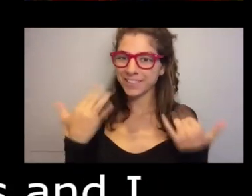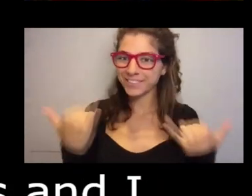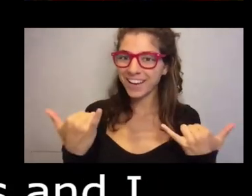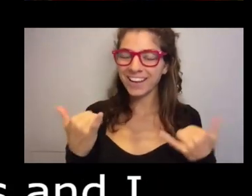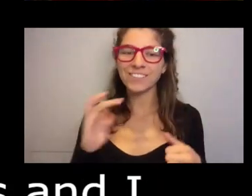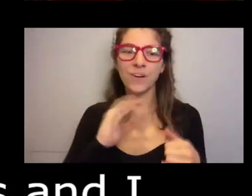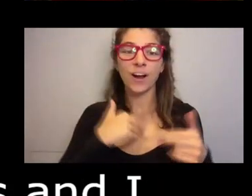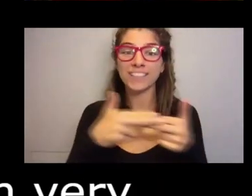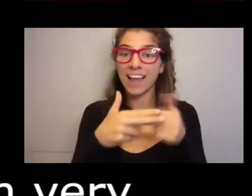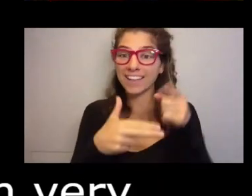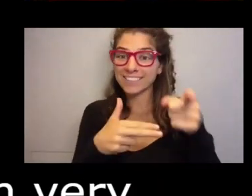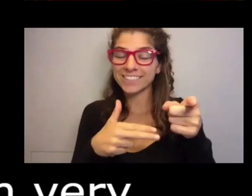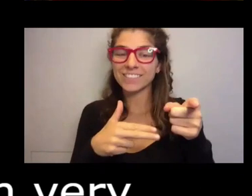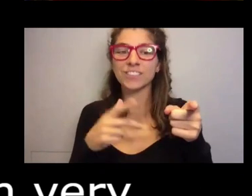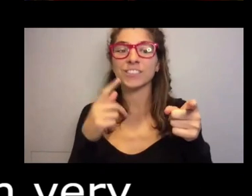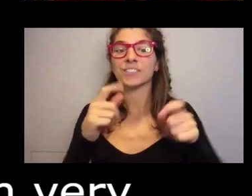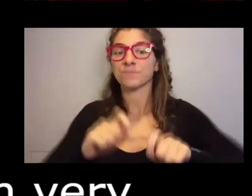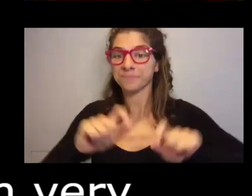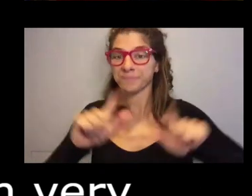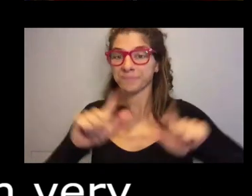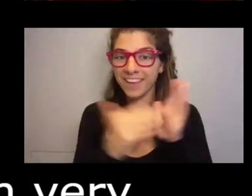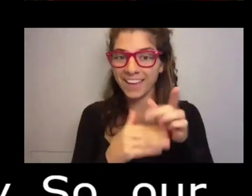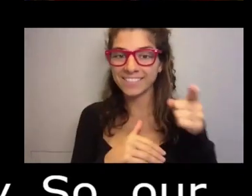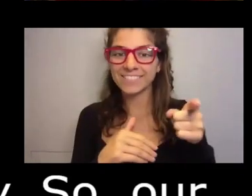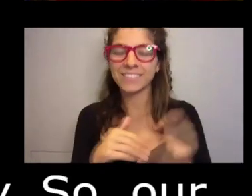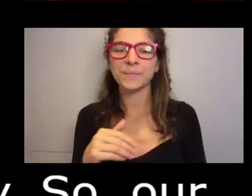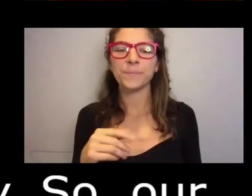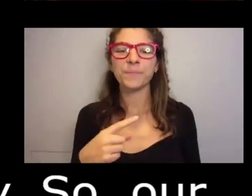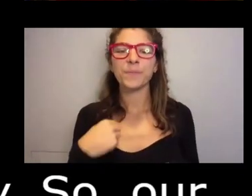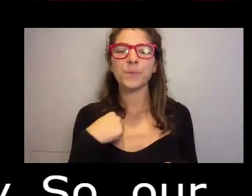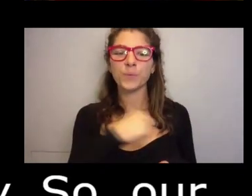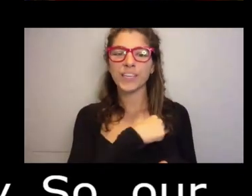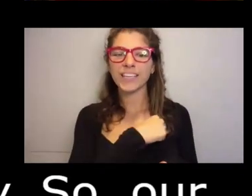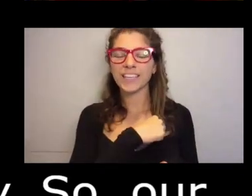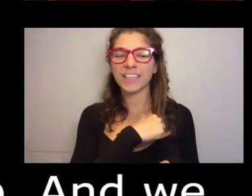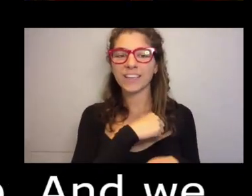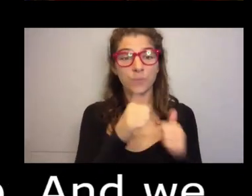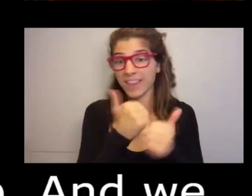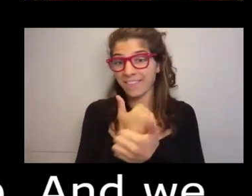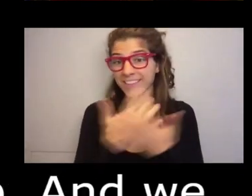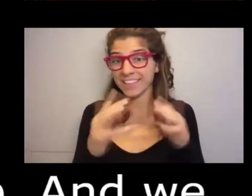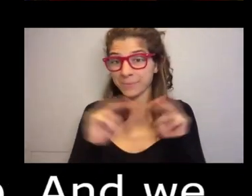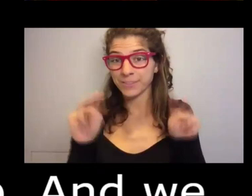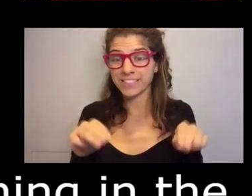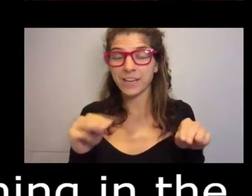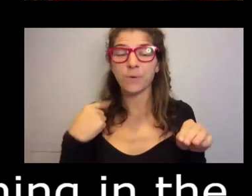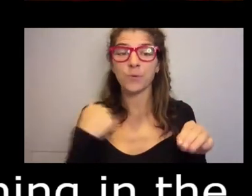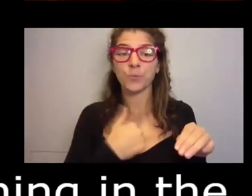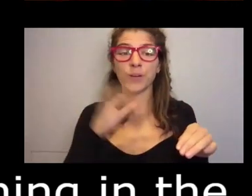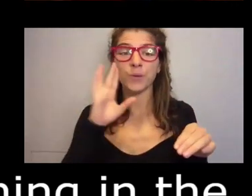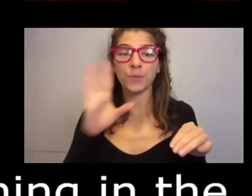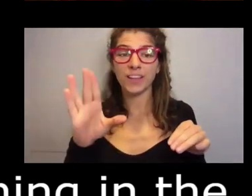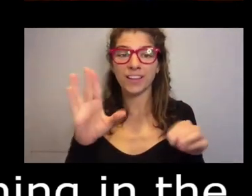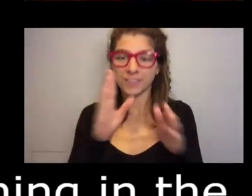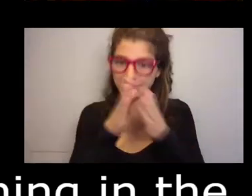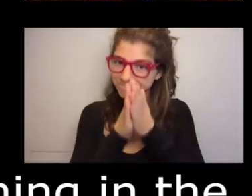our slides just went back up. And we actually, as with everything in the museum, are going to